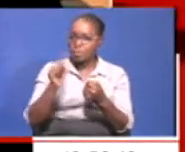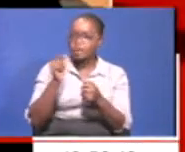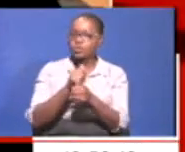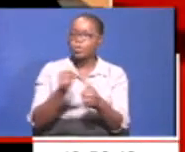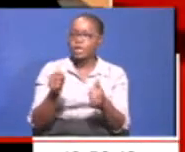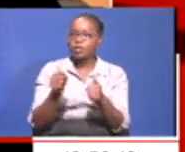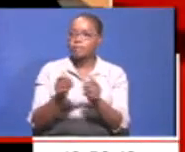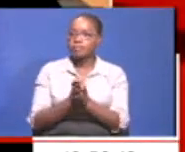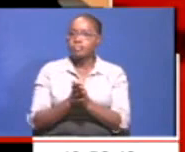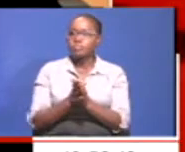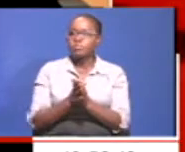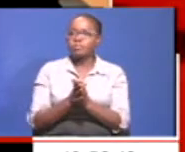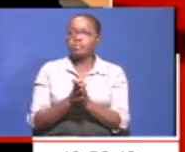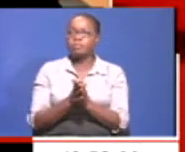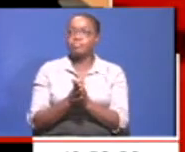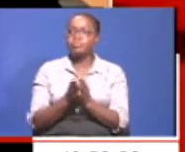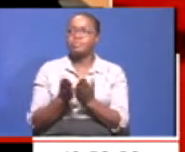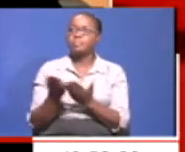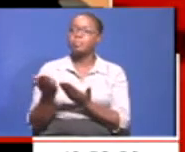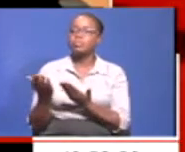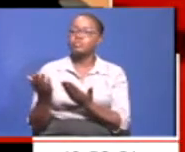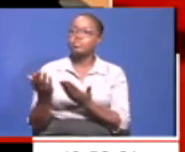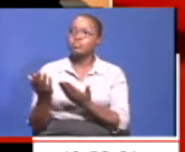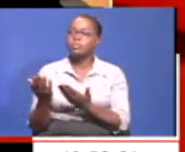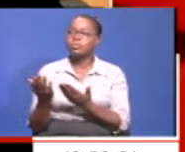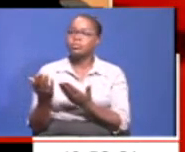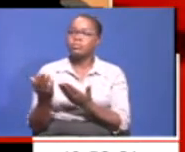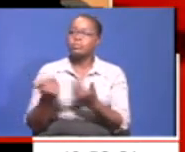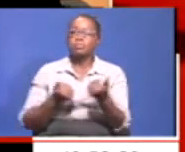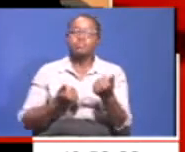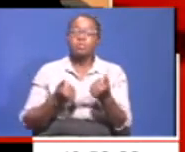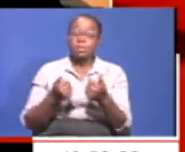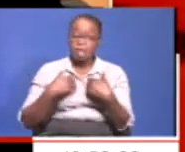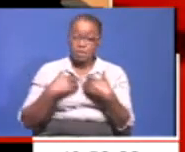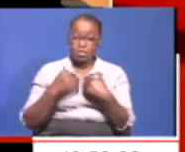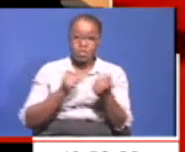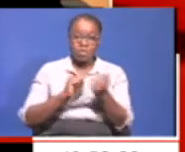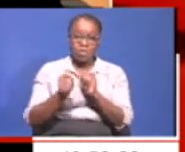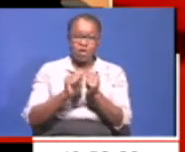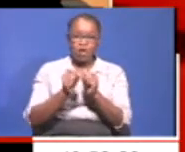And Pauline, having rallied